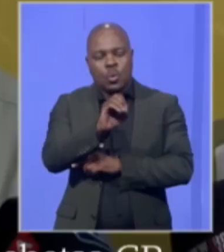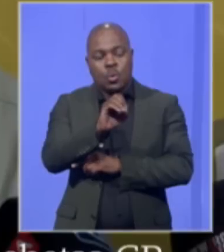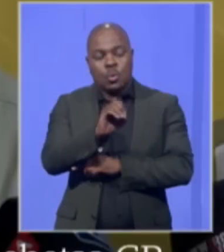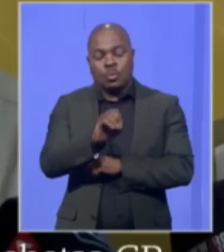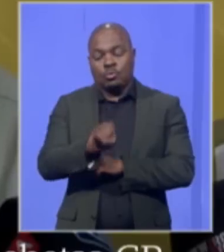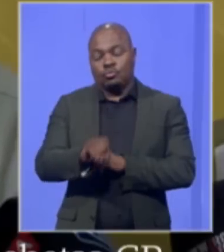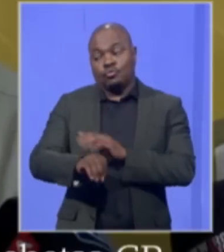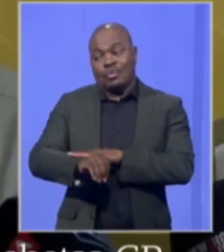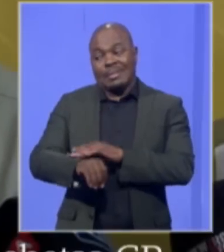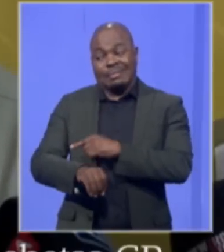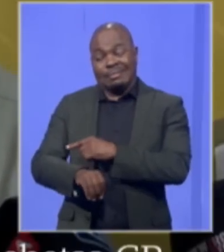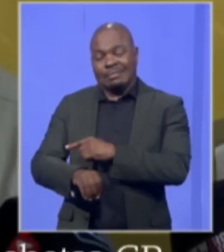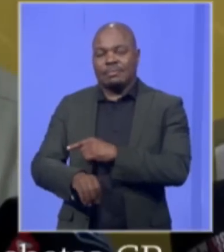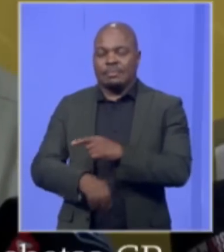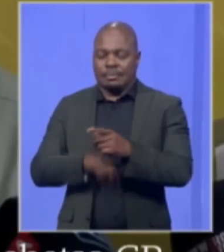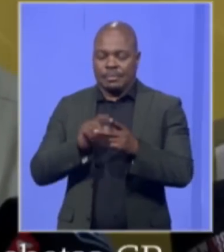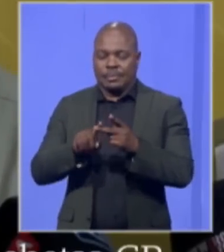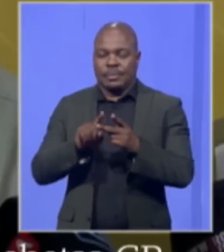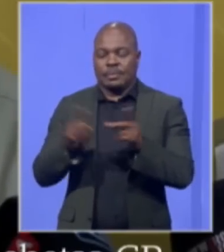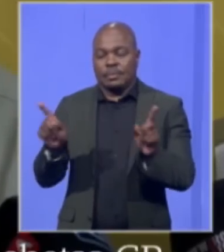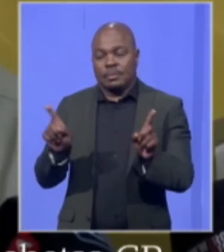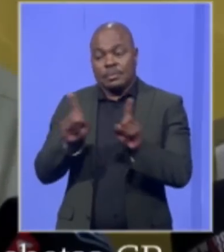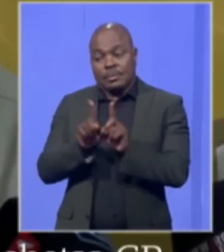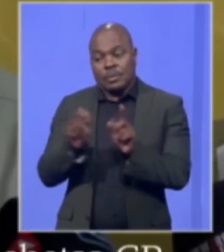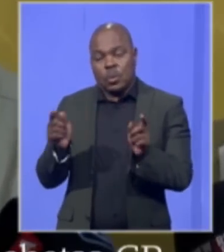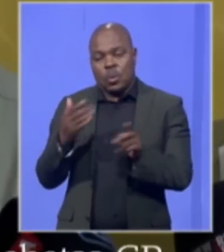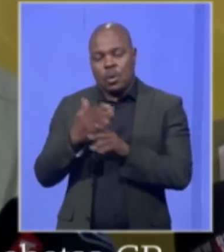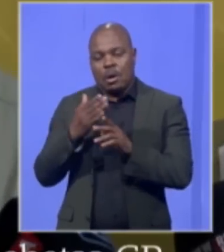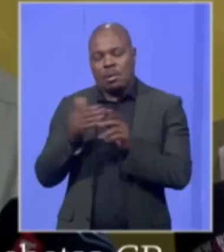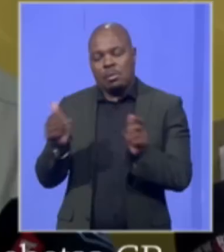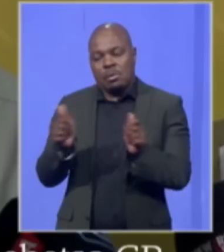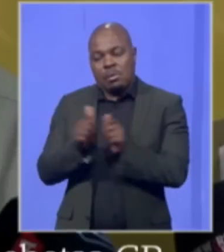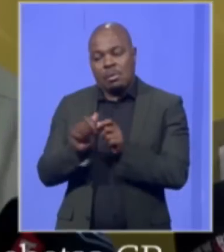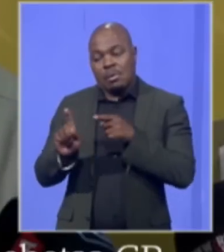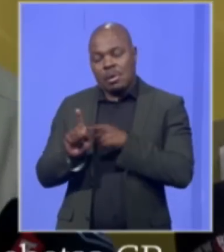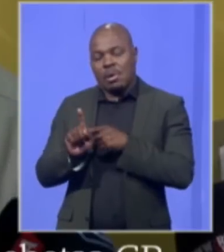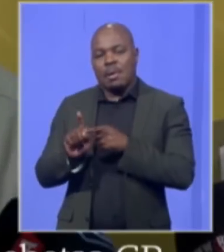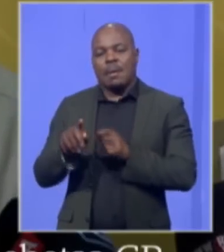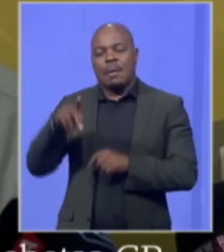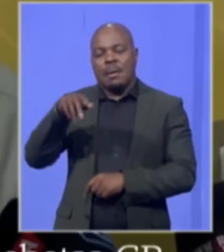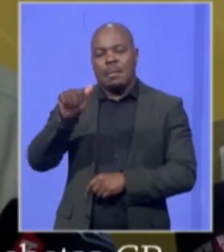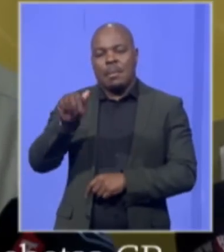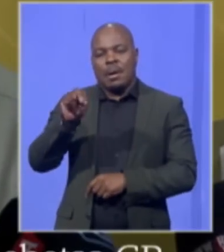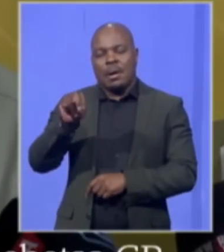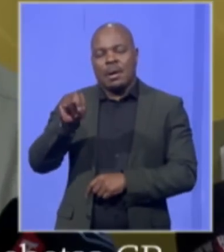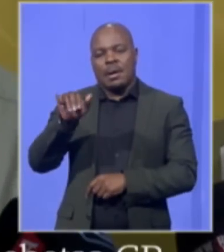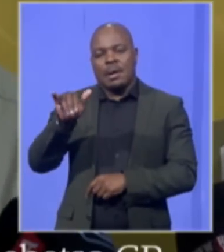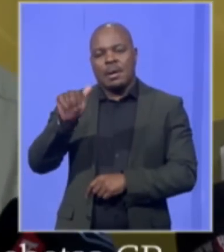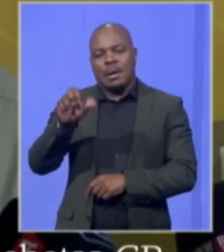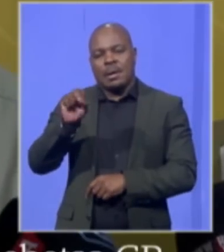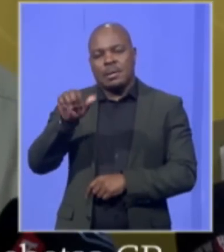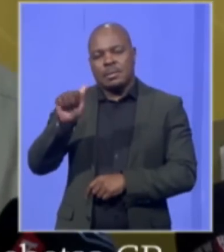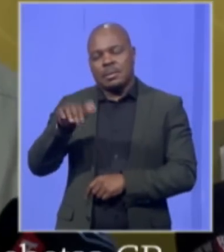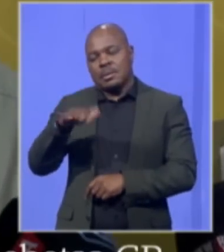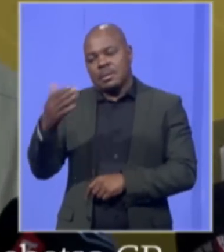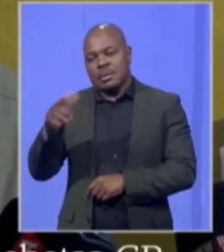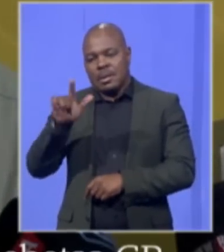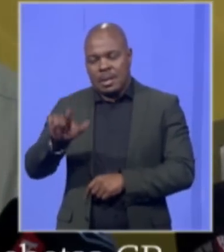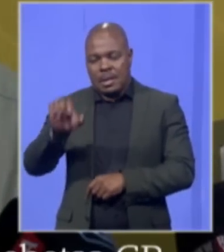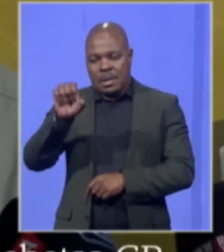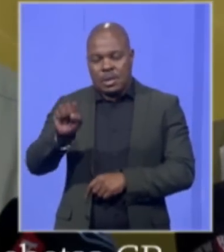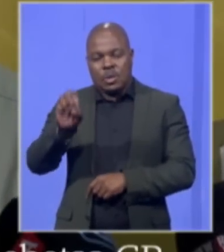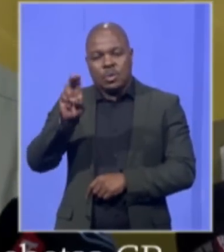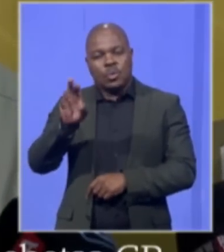right, and provincial convener Comrade Panyaza Lusufi,